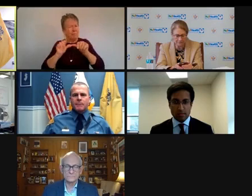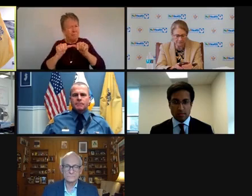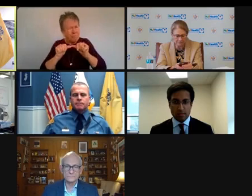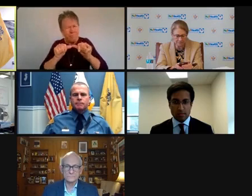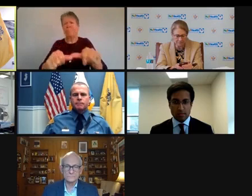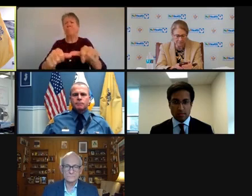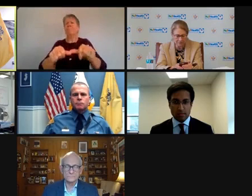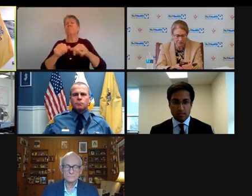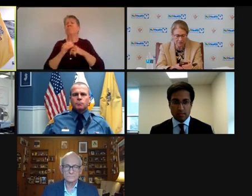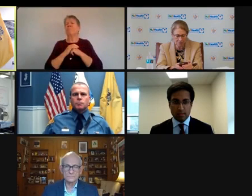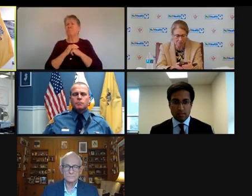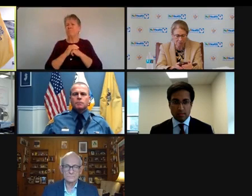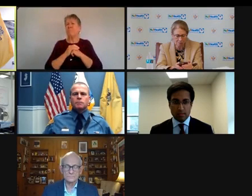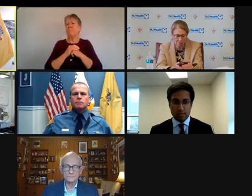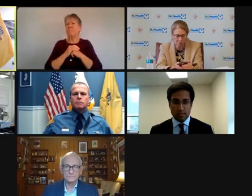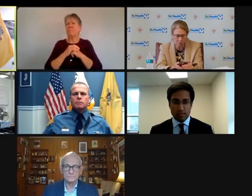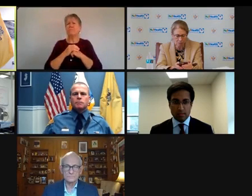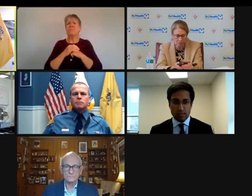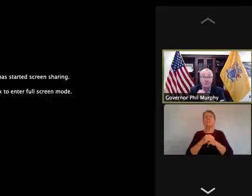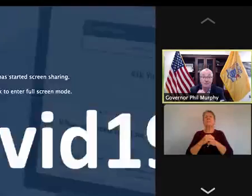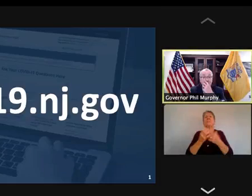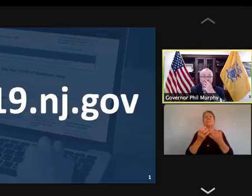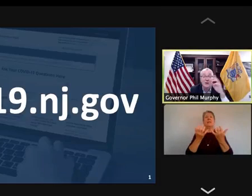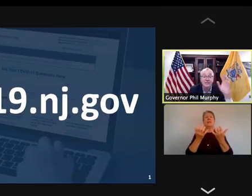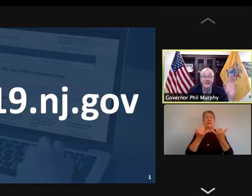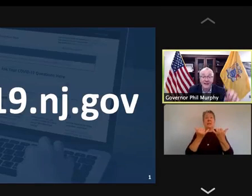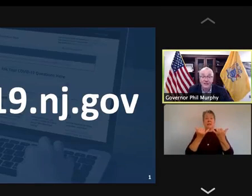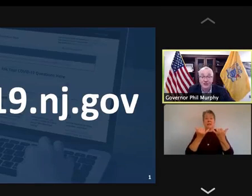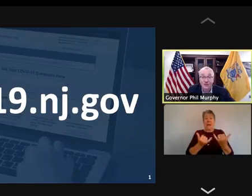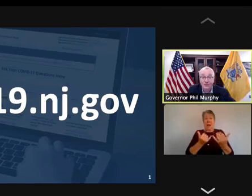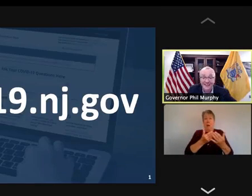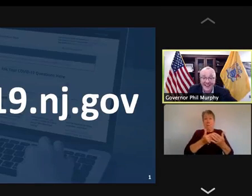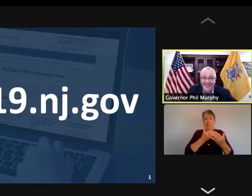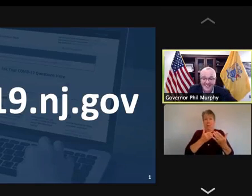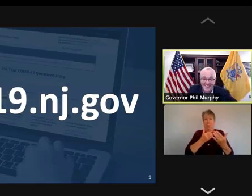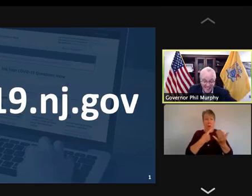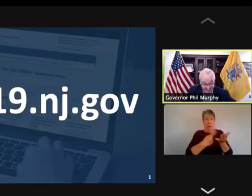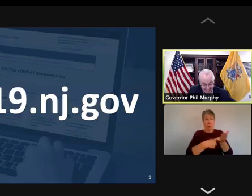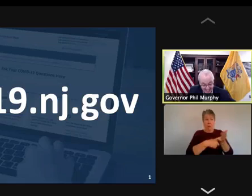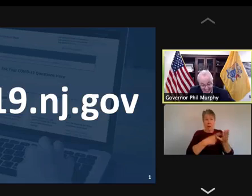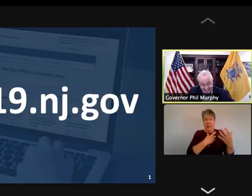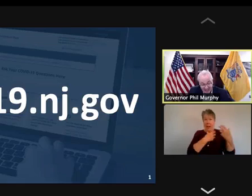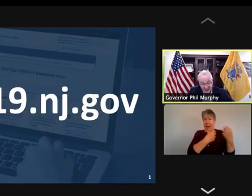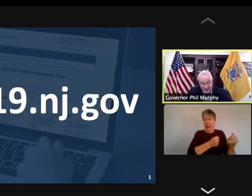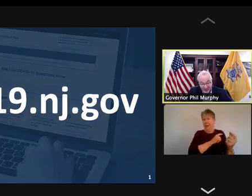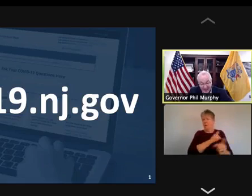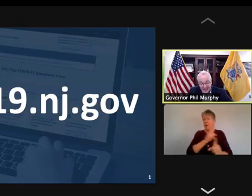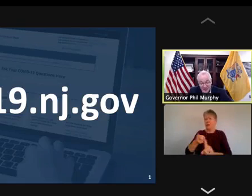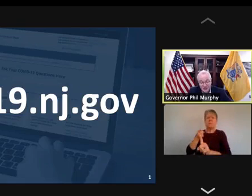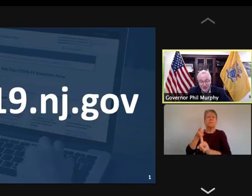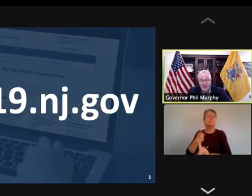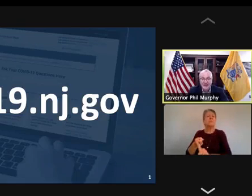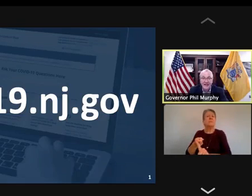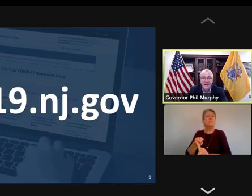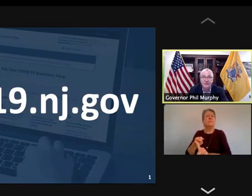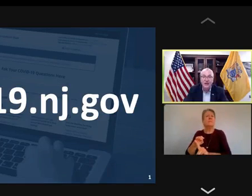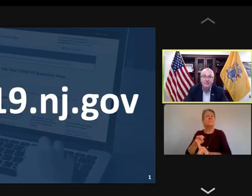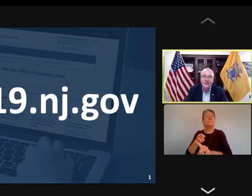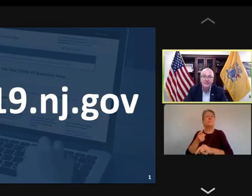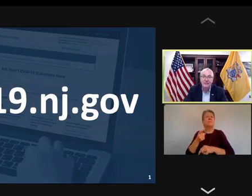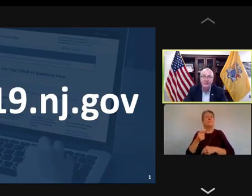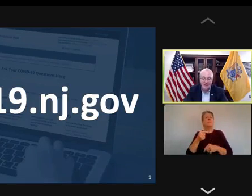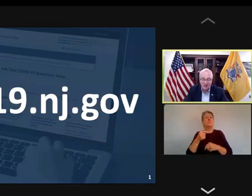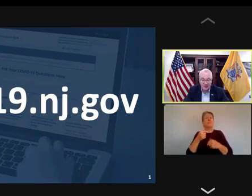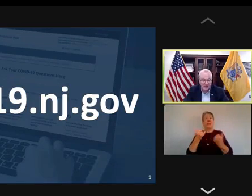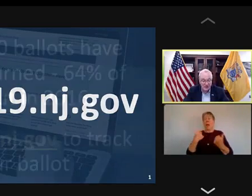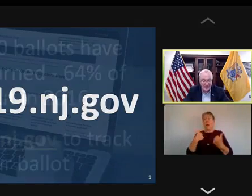couple of non-specific health items. First of all, before even I introduce my colleagues, I just received the latest